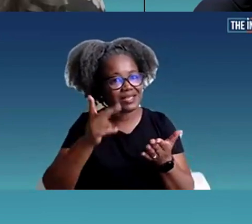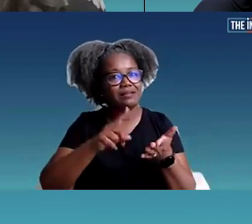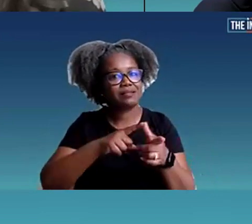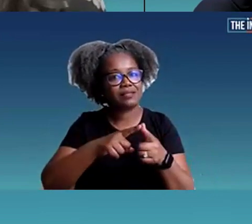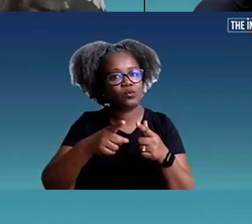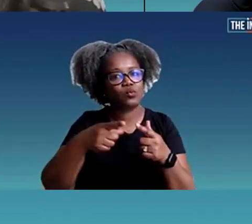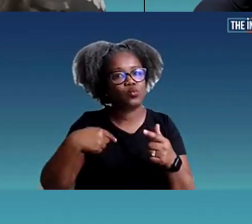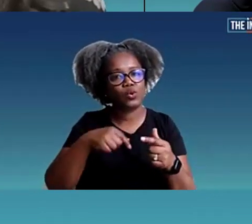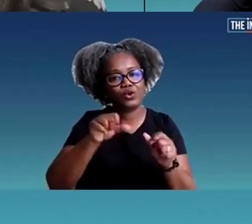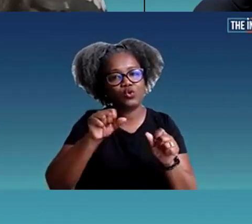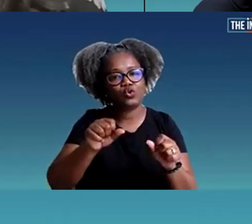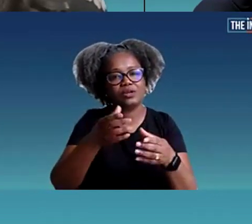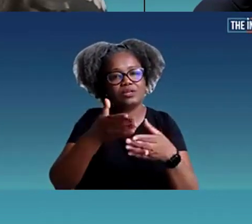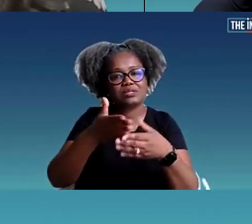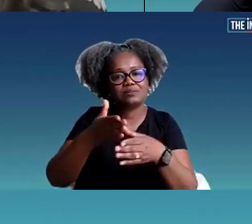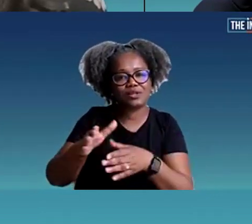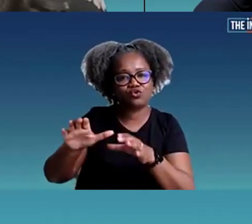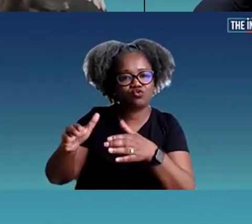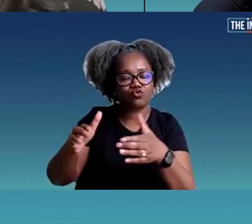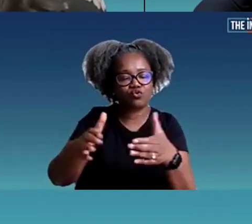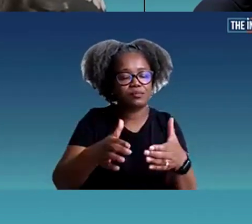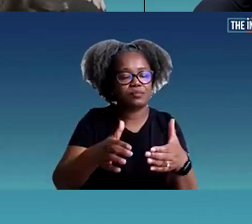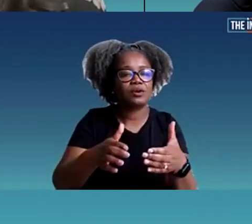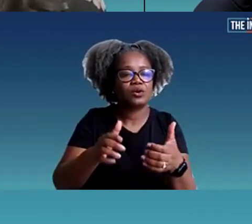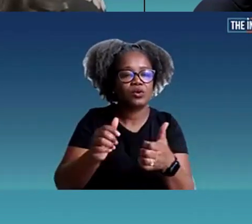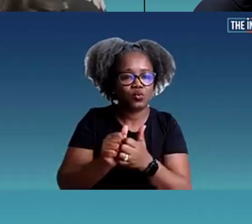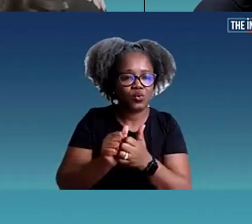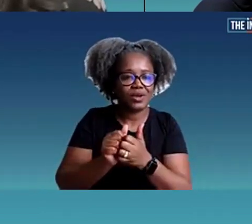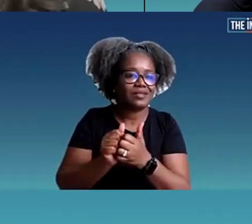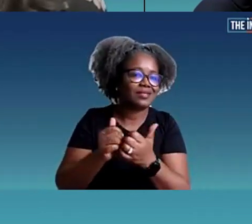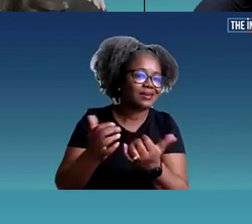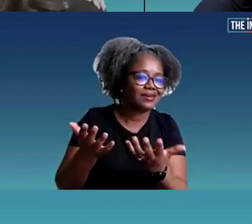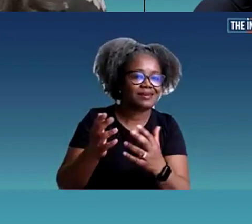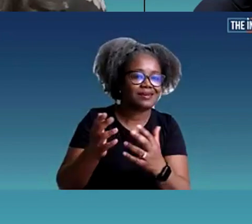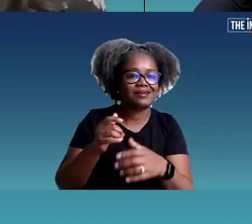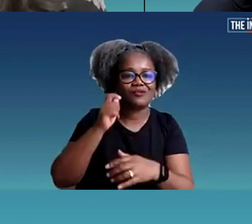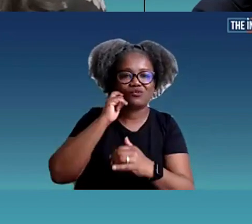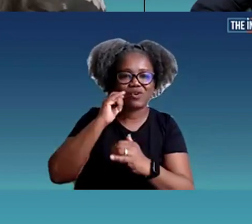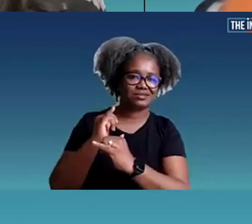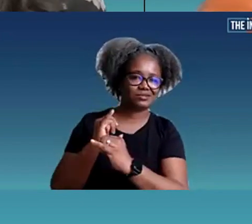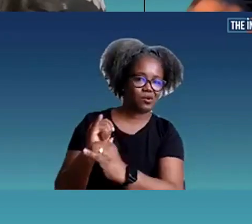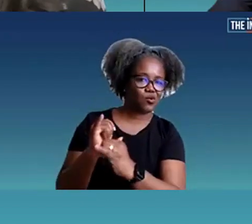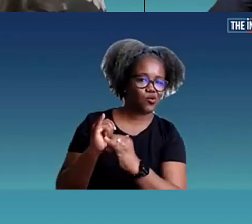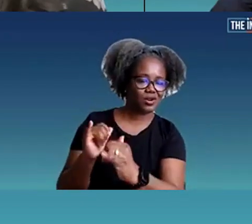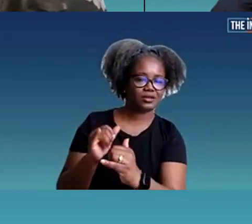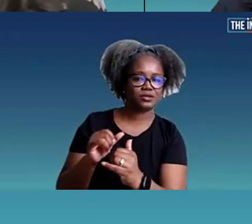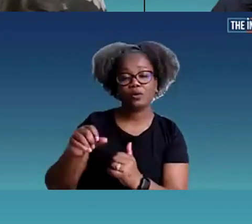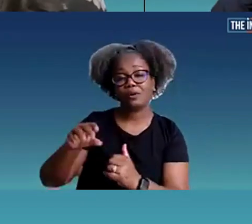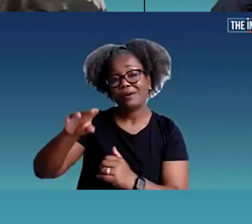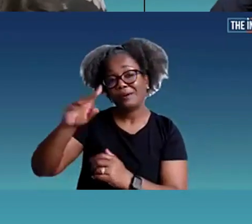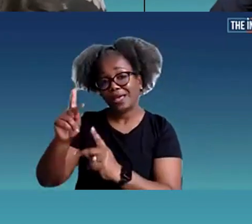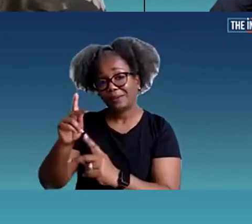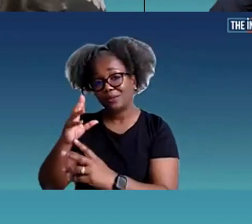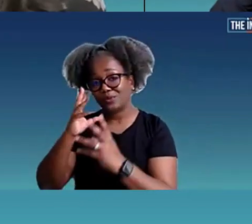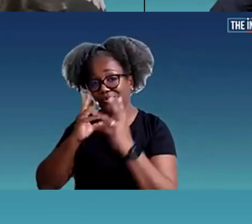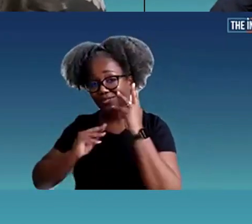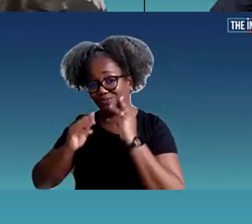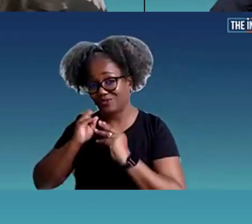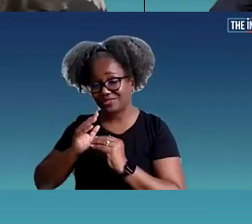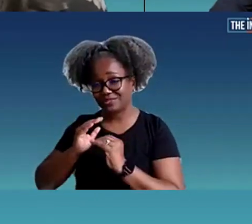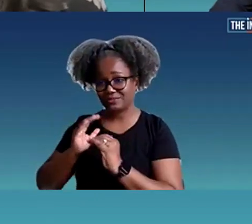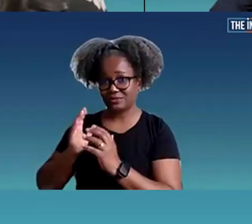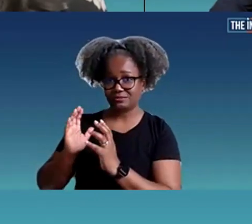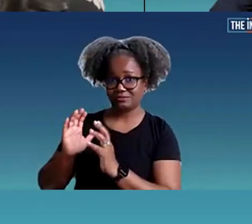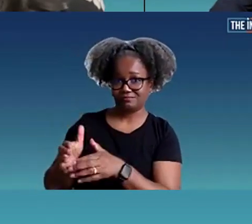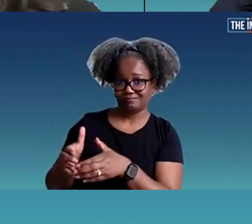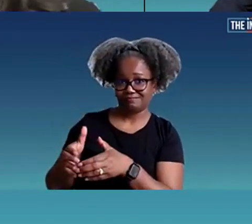So Black folks were having conversations with Black folks about their experience. What are some things, what are some experiences that we've had in the healthcare system that